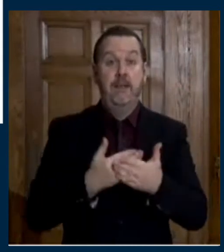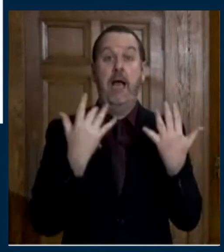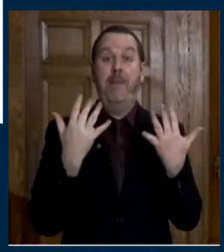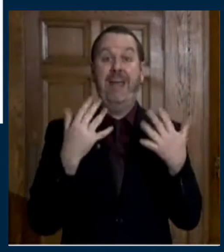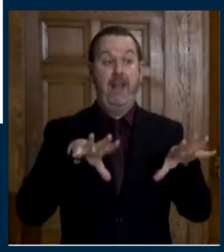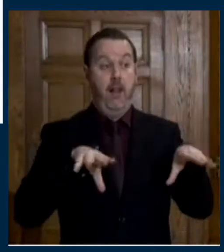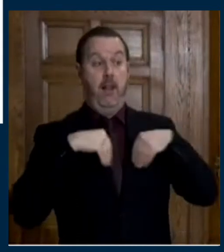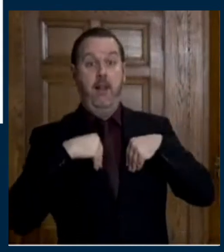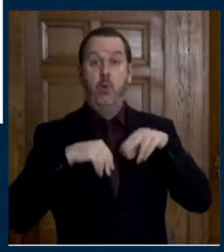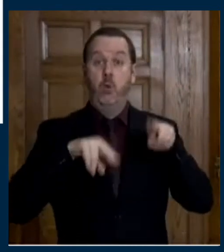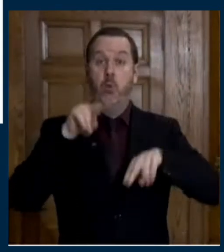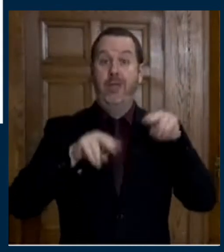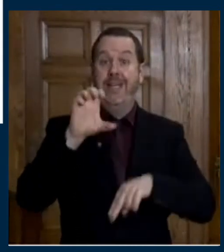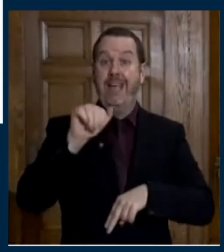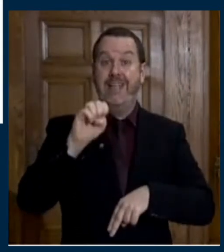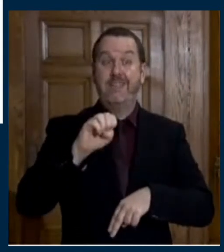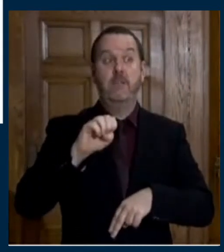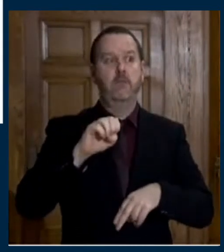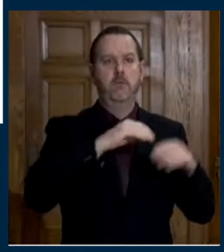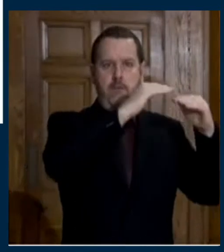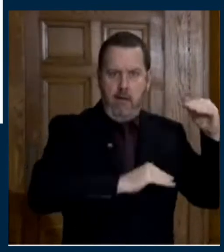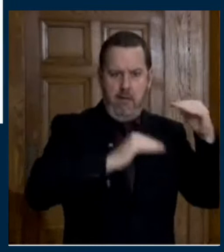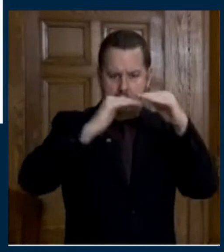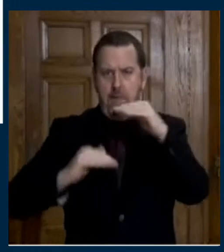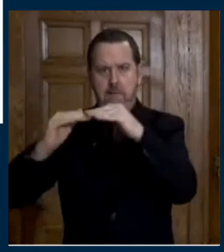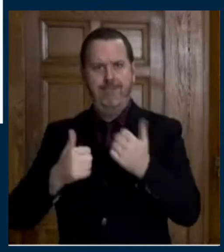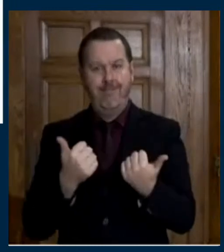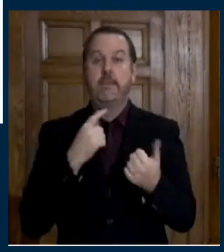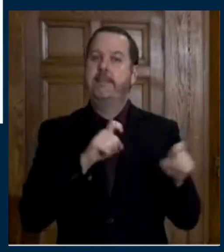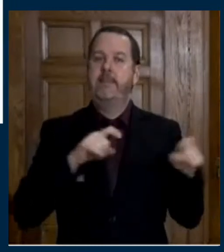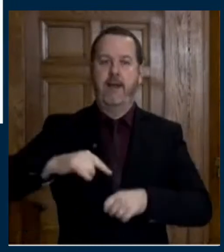area. However, they remain very high, well above